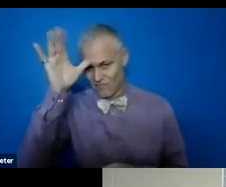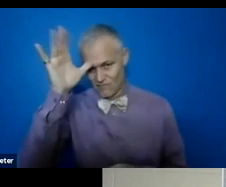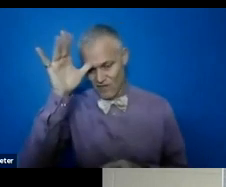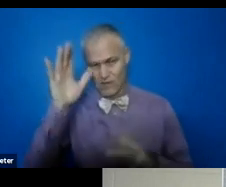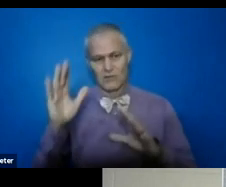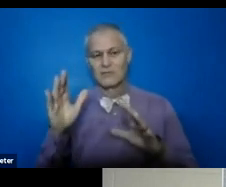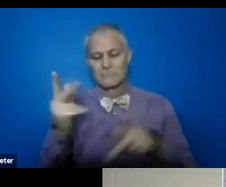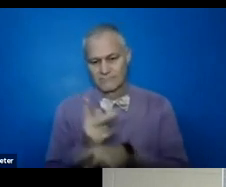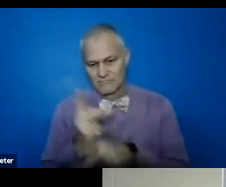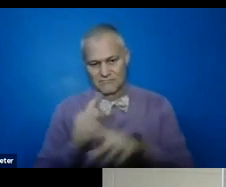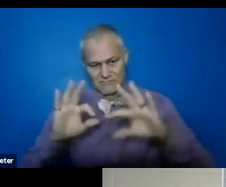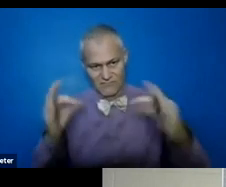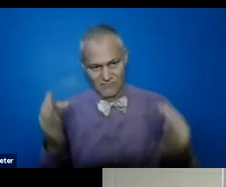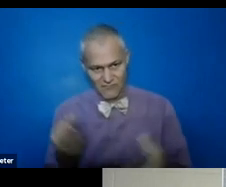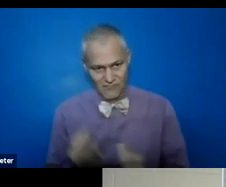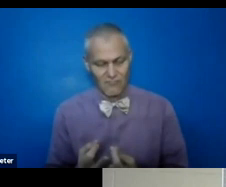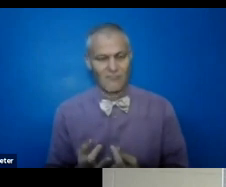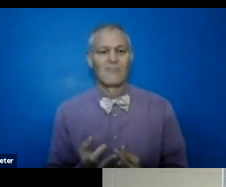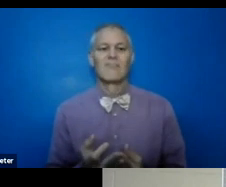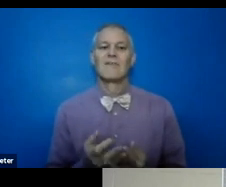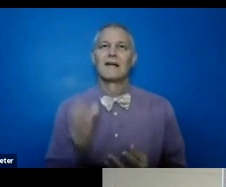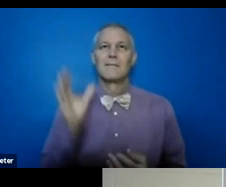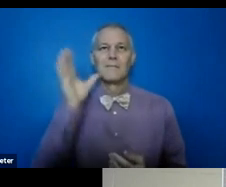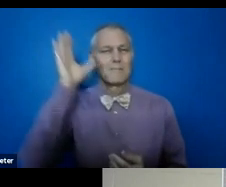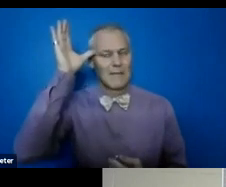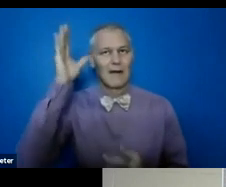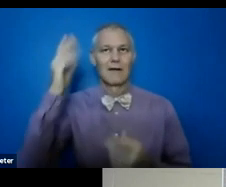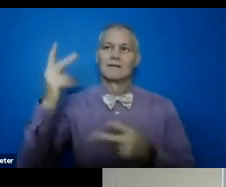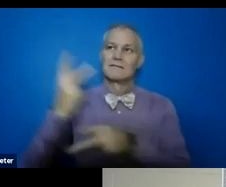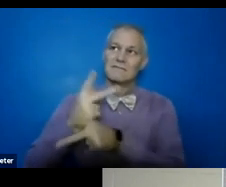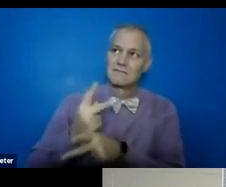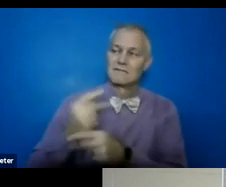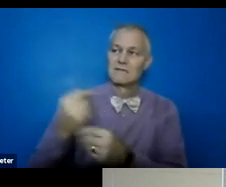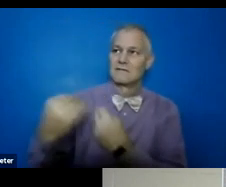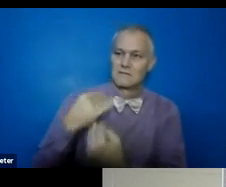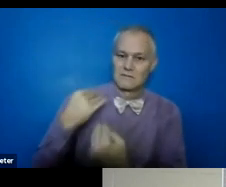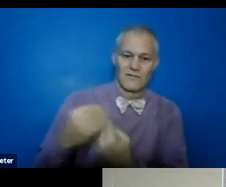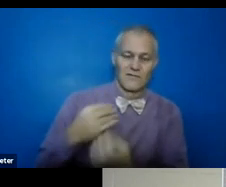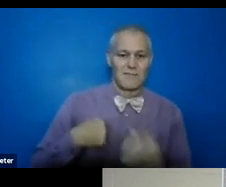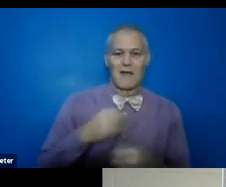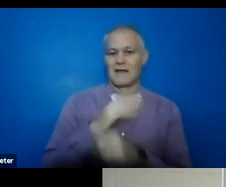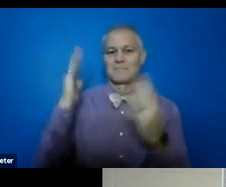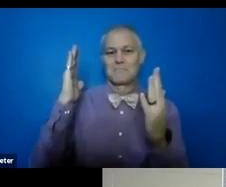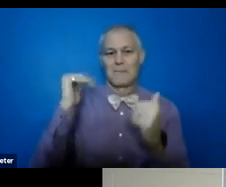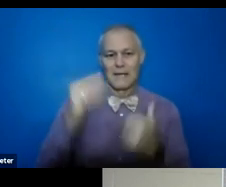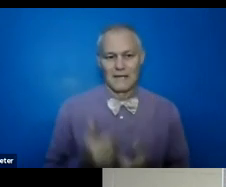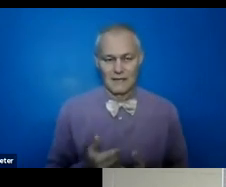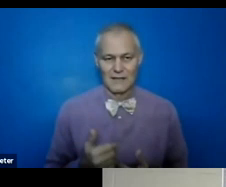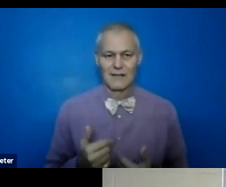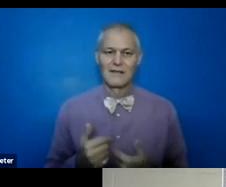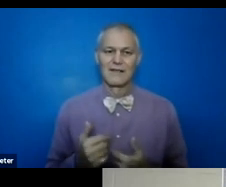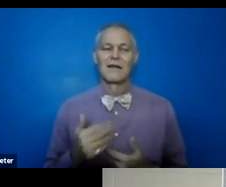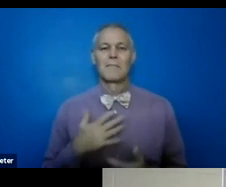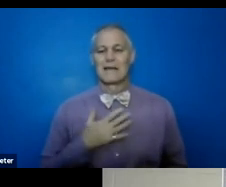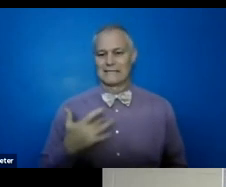the power that one's own parents, fathers, and upbringing had in shaping your expectations about gender, your proclivity